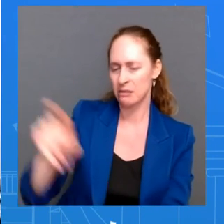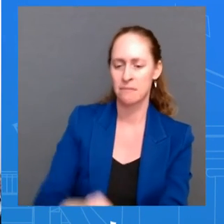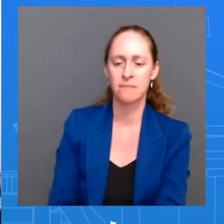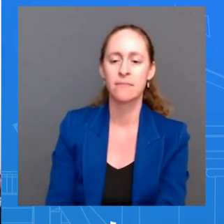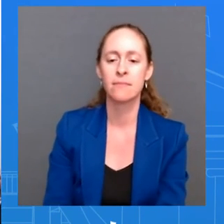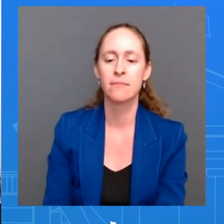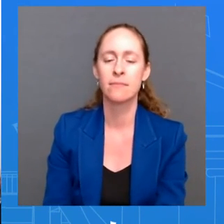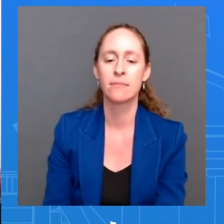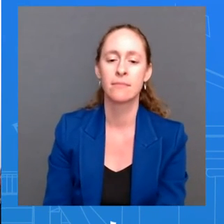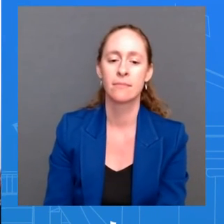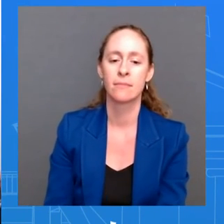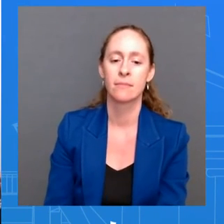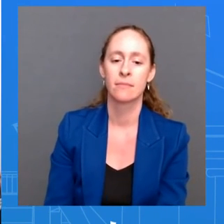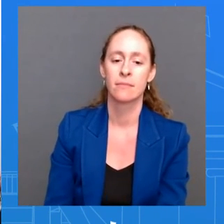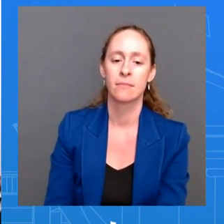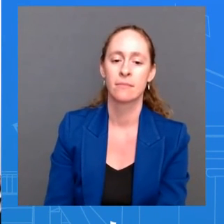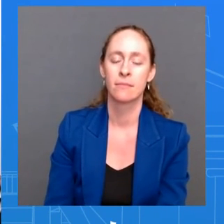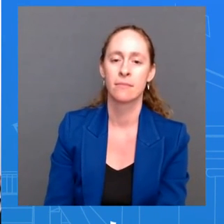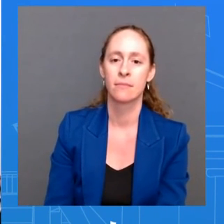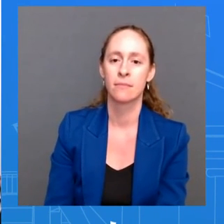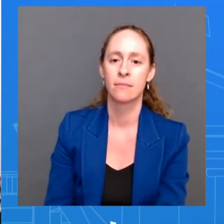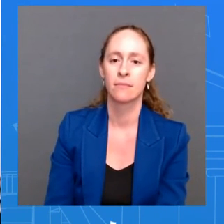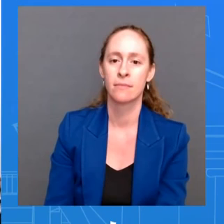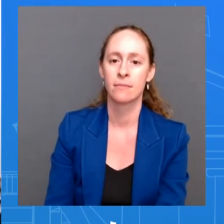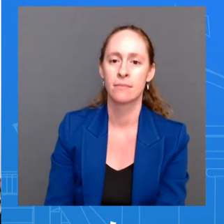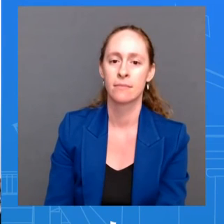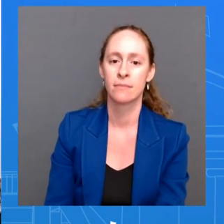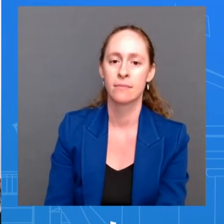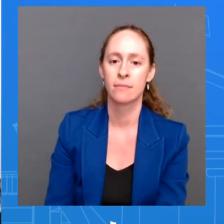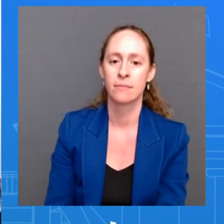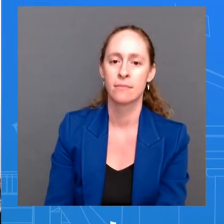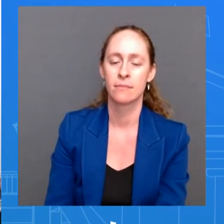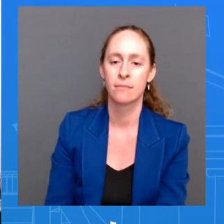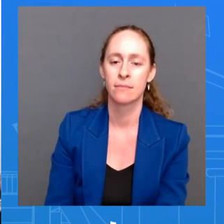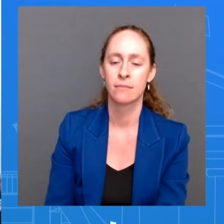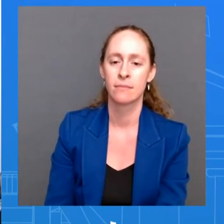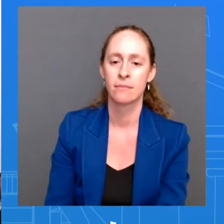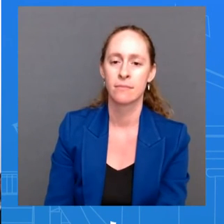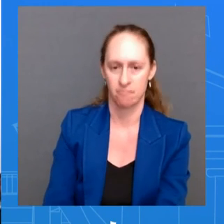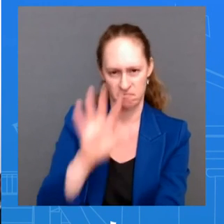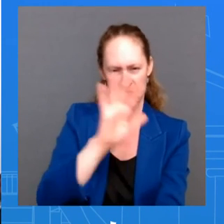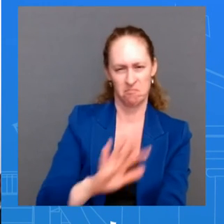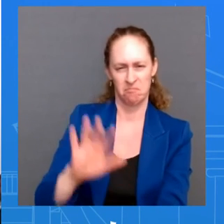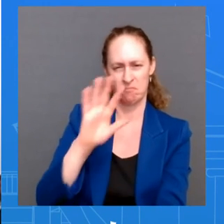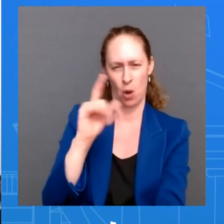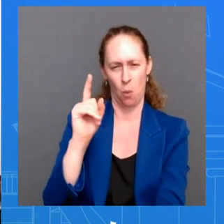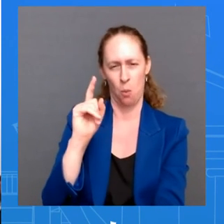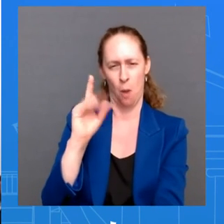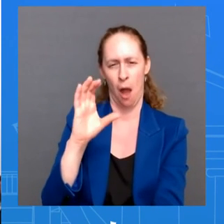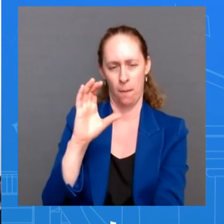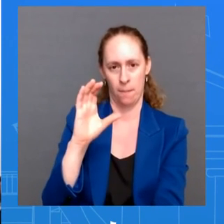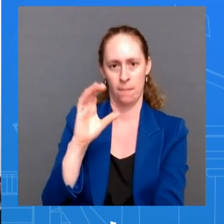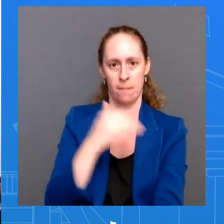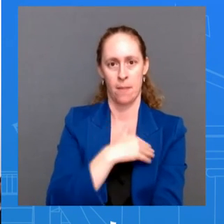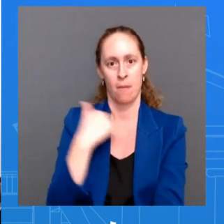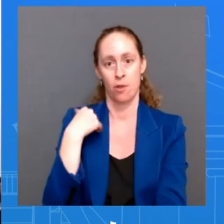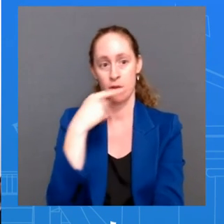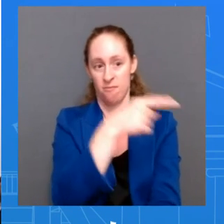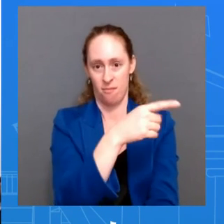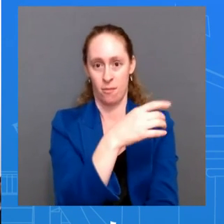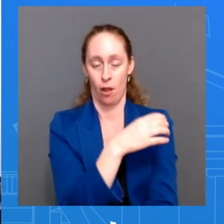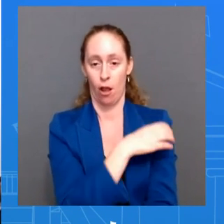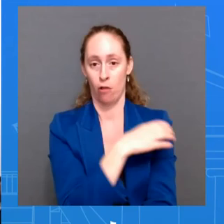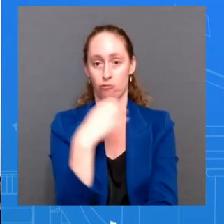Yesterday, about 100 members of Congress, including Senator Schumer, Booker, and Warren, called on President Biden to extend payments